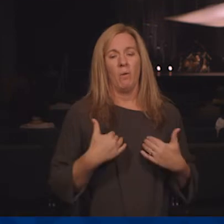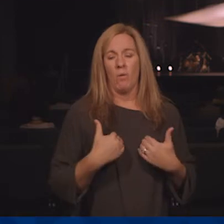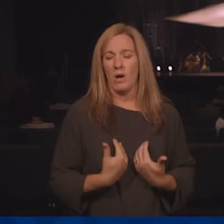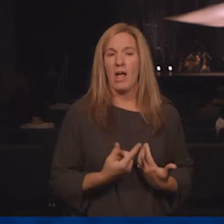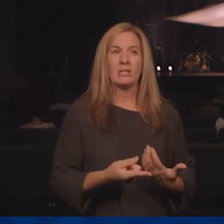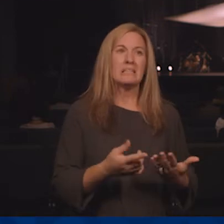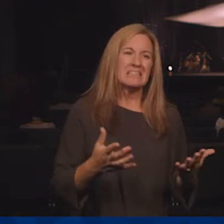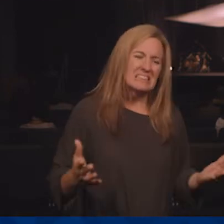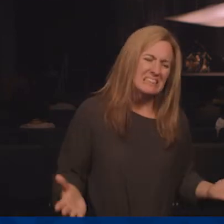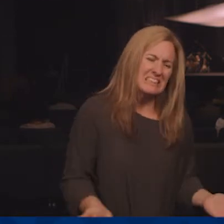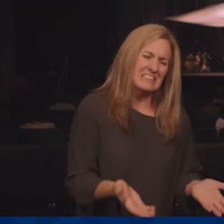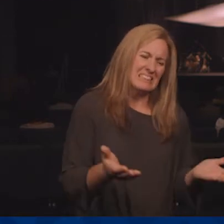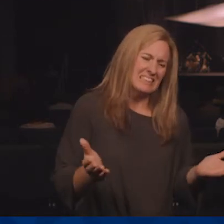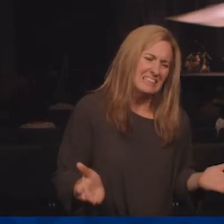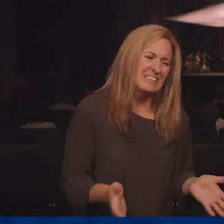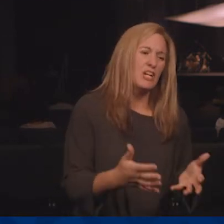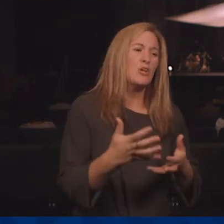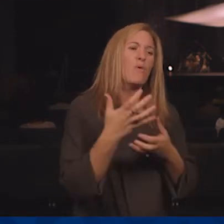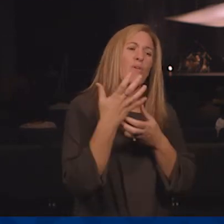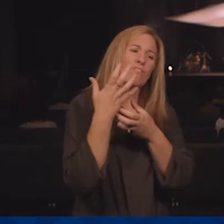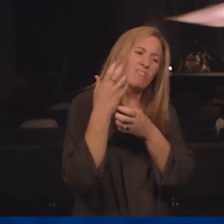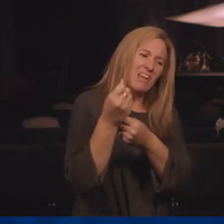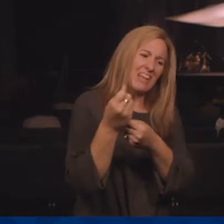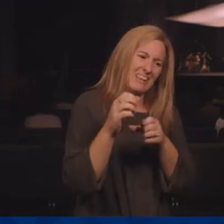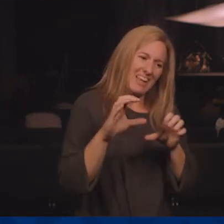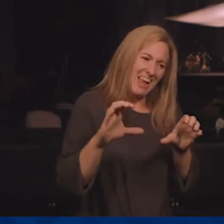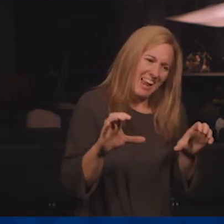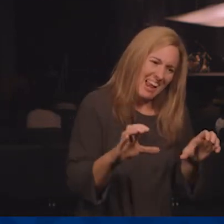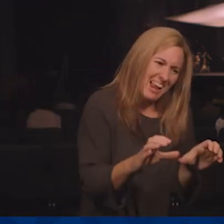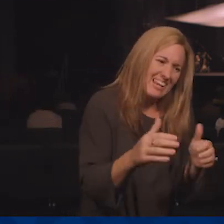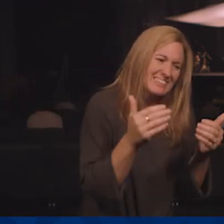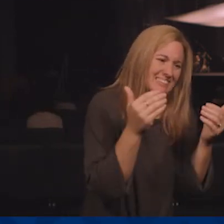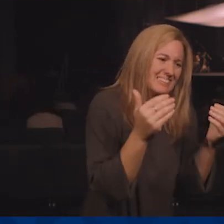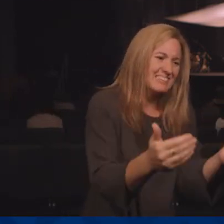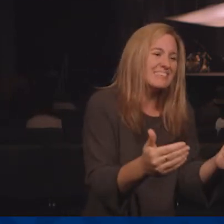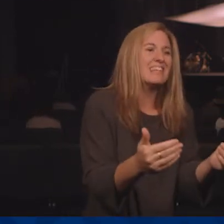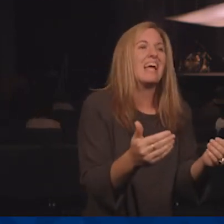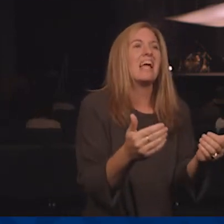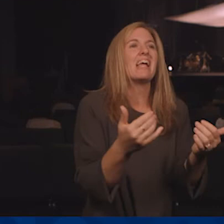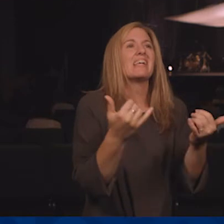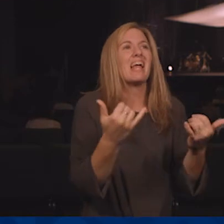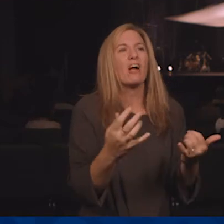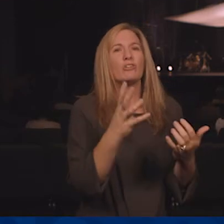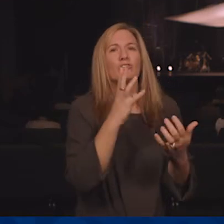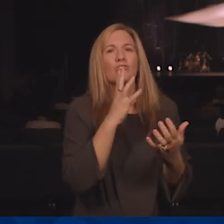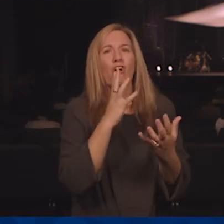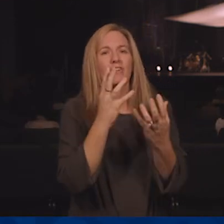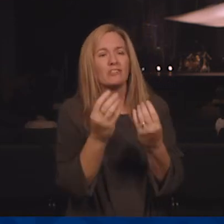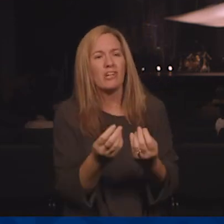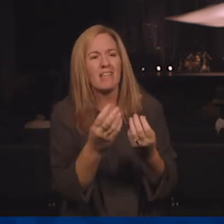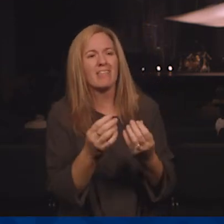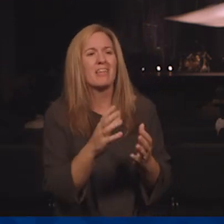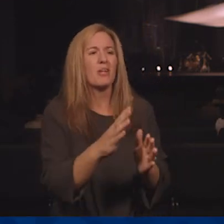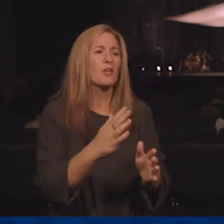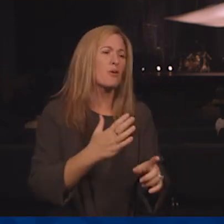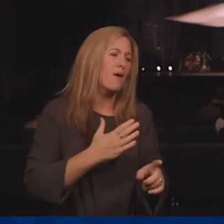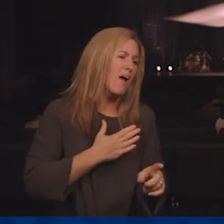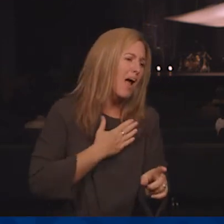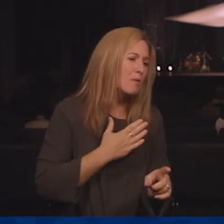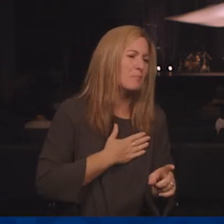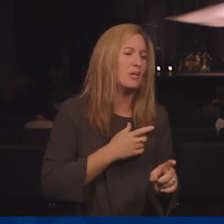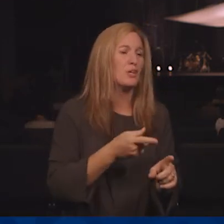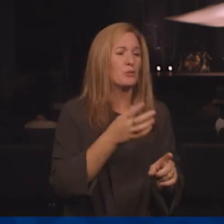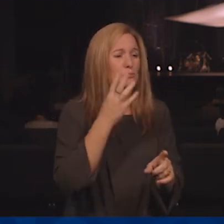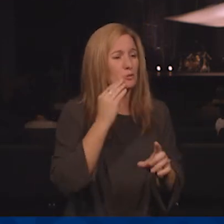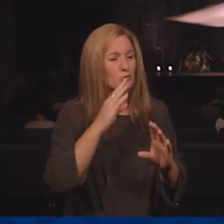their faith into action, and then he speaks tenderly to them. You're happy, you're in trouble, you're sick, you are worn out